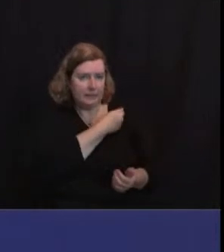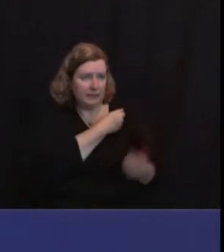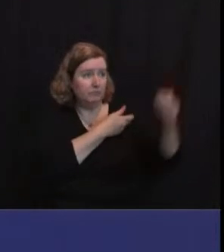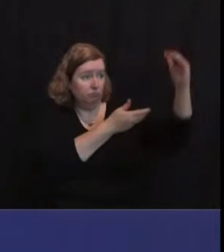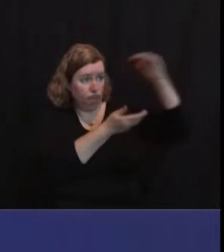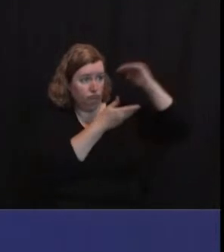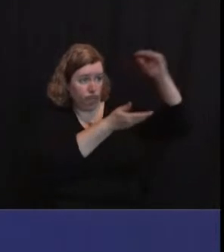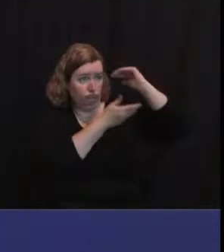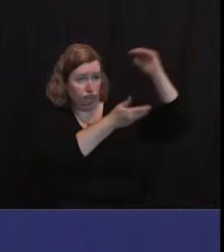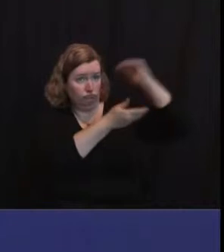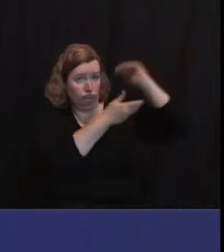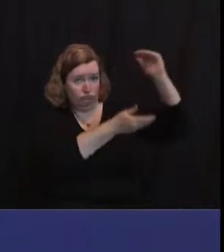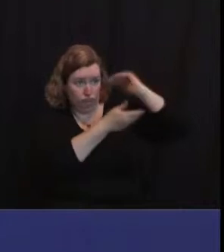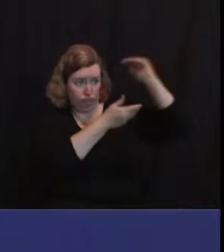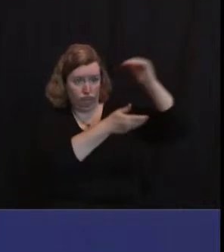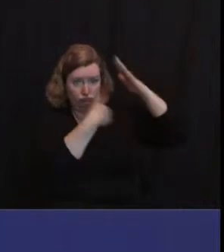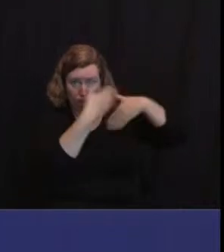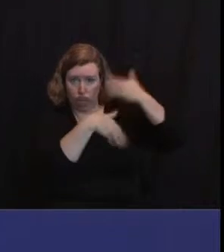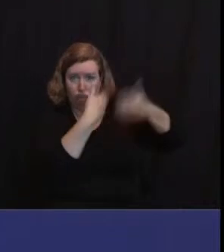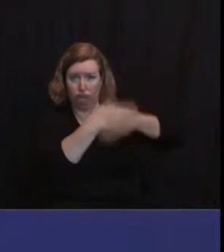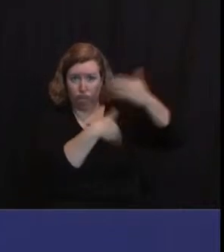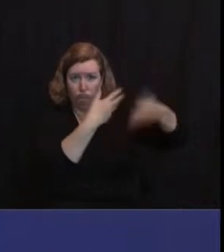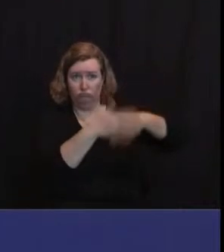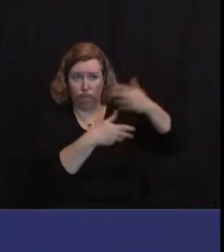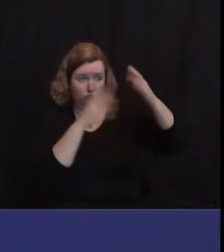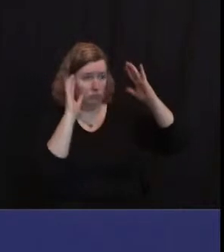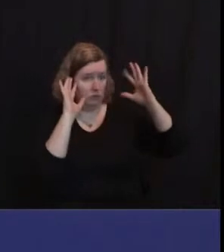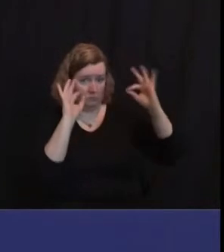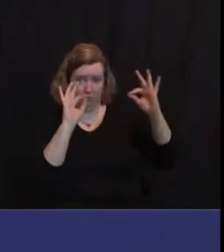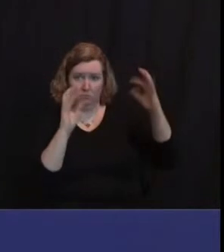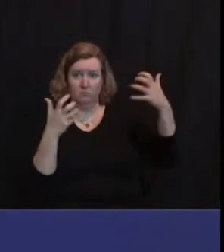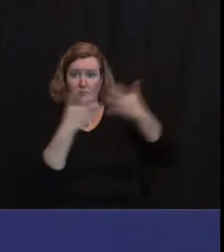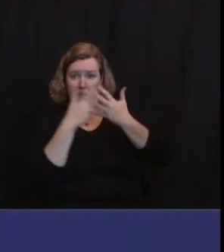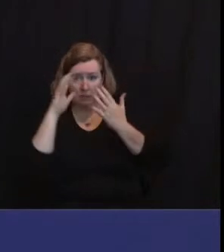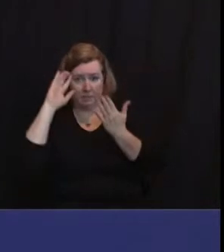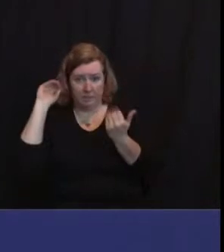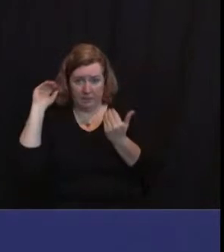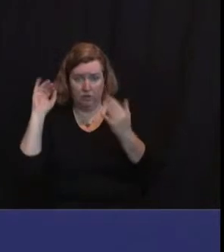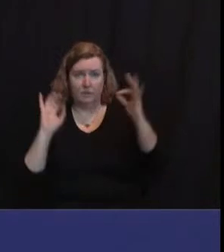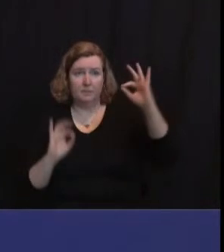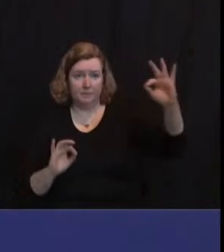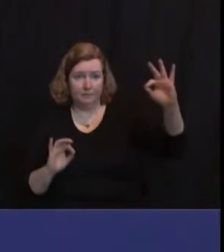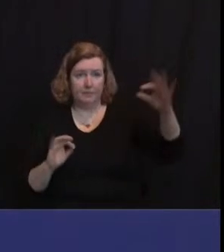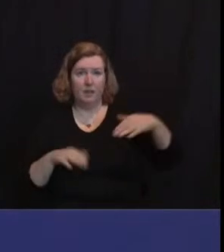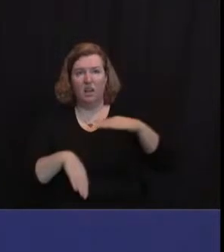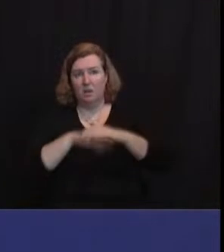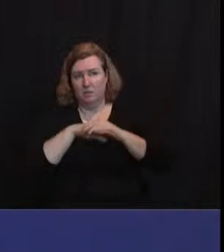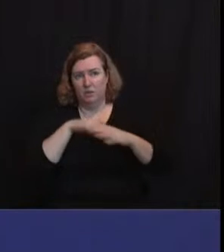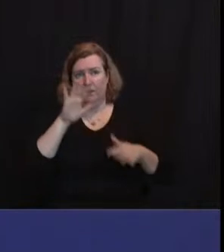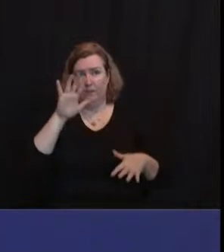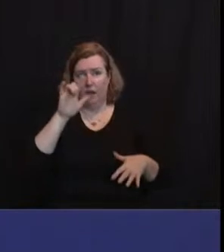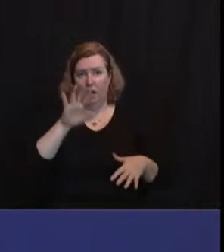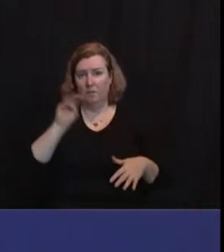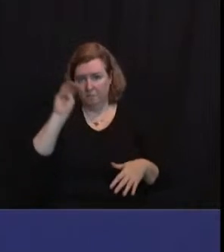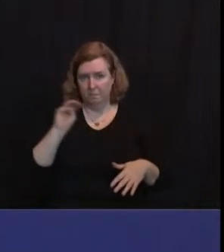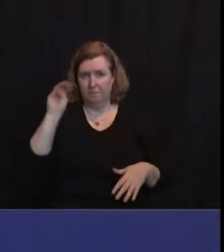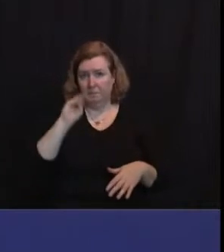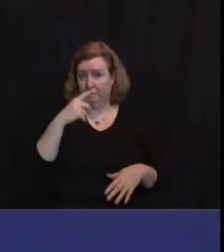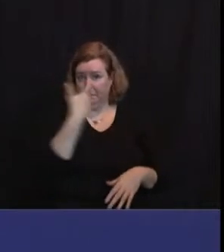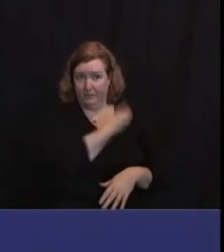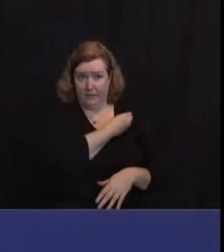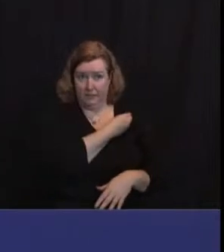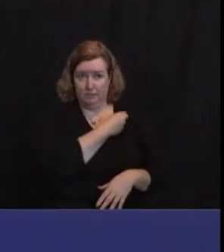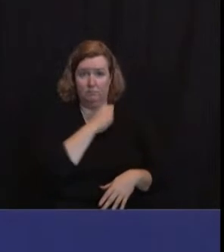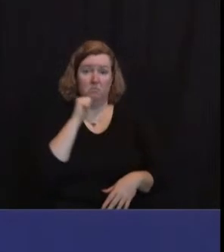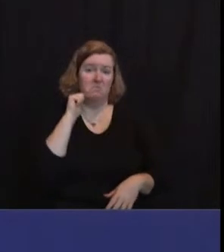coming at the pace that we need it, we look like we'll cross 5 million shots tomorrow or the next day, would be my guess, Judy. So by